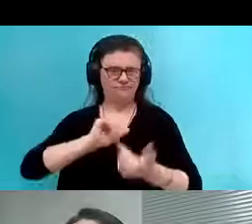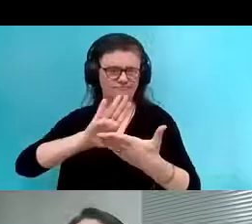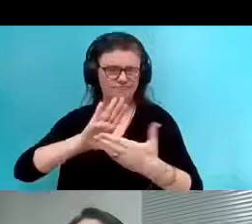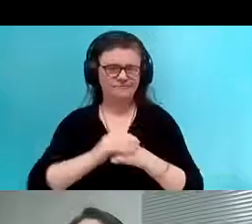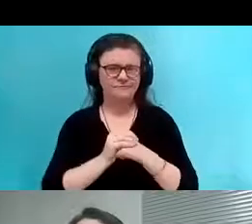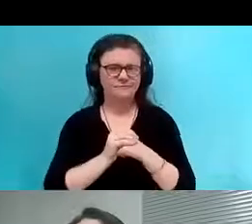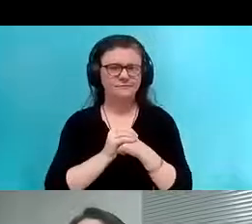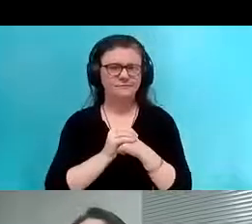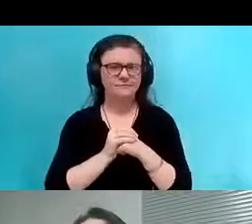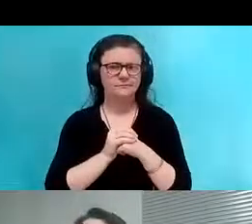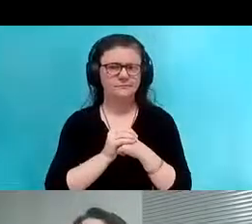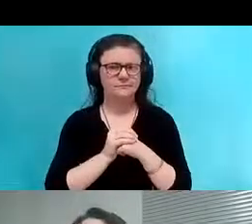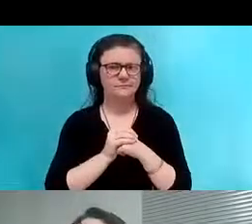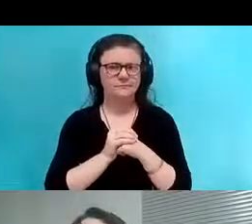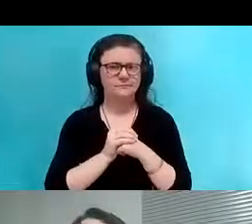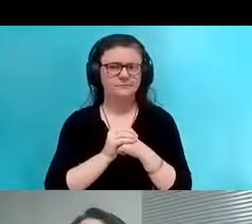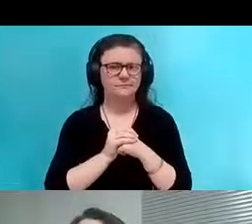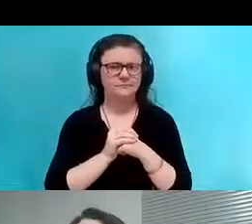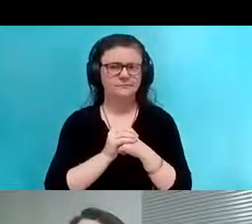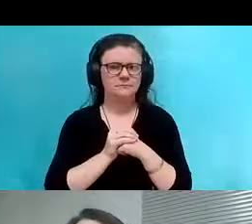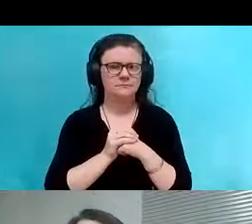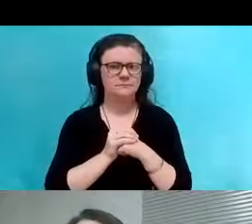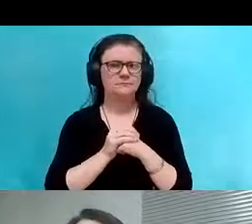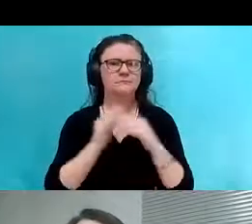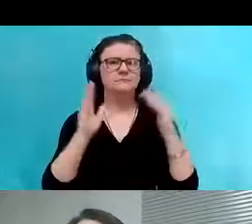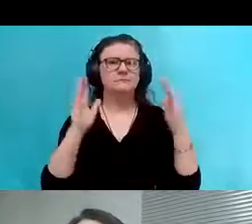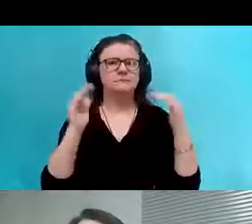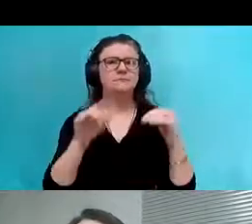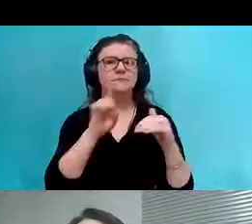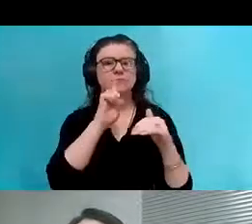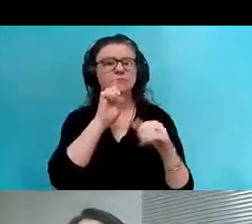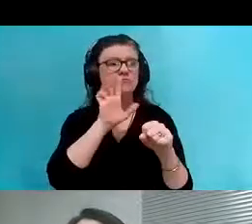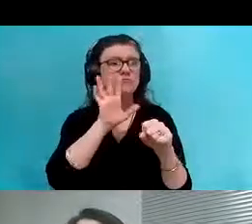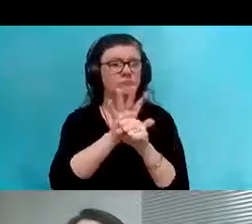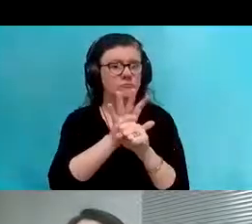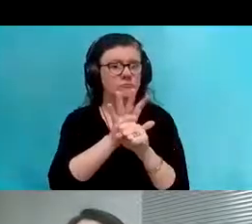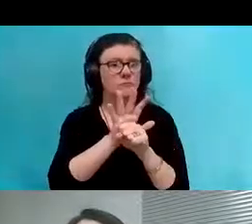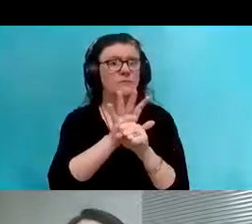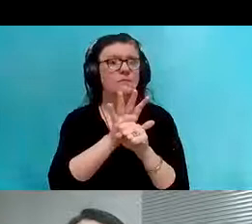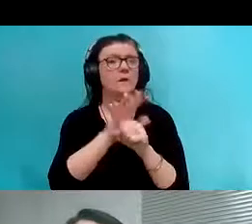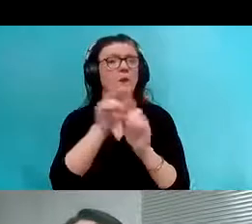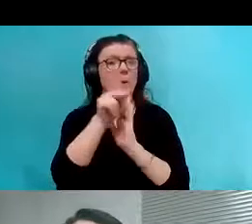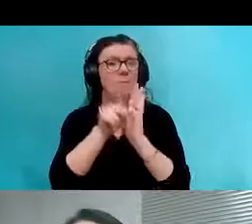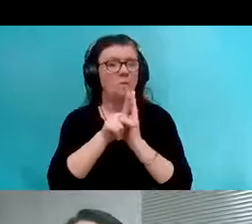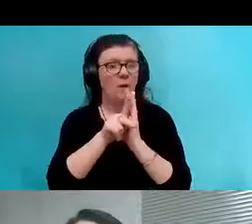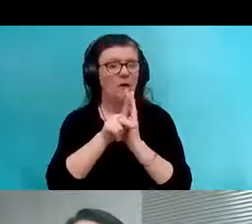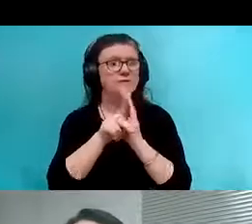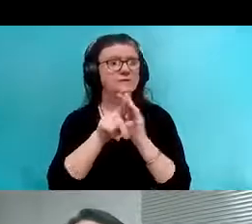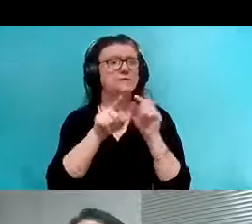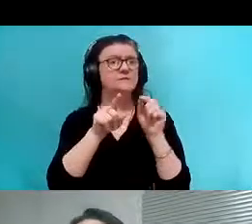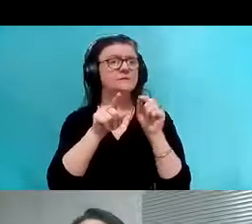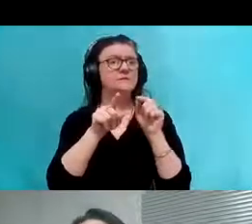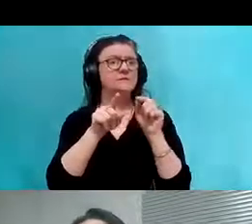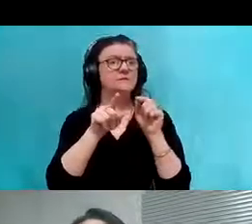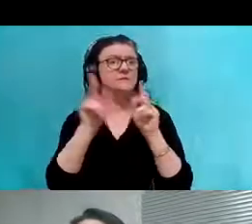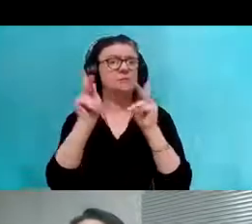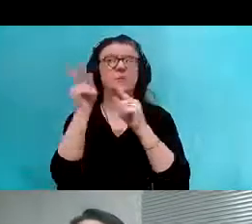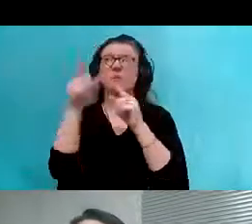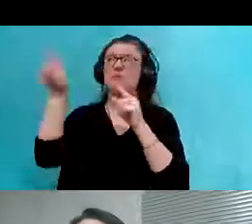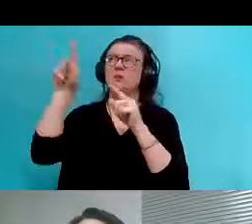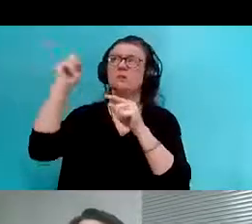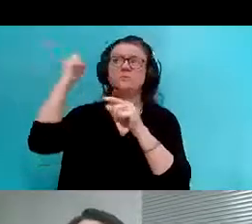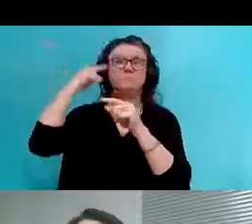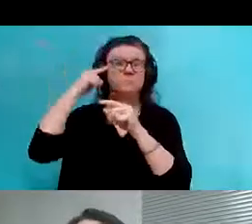In addition to that, at policy level, our goal is to ensure that policy makers at local and national levels are committed